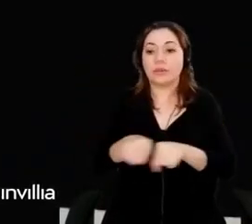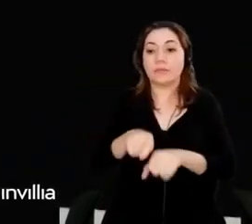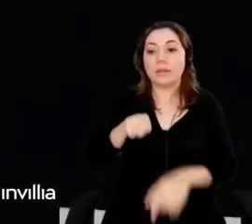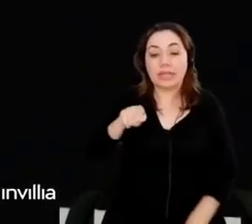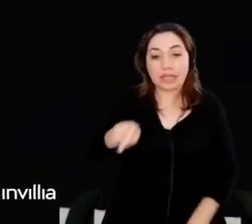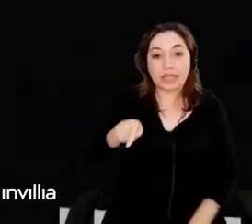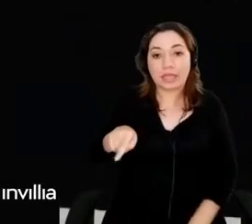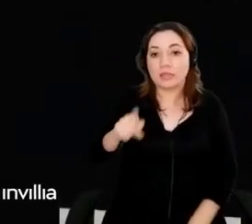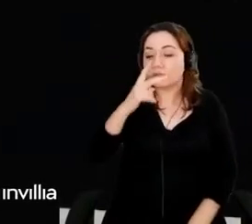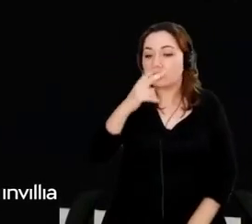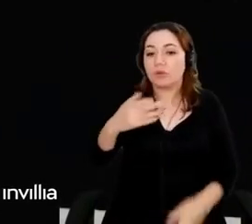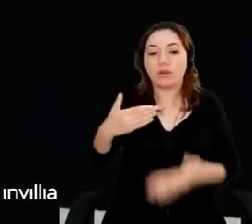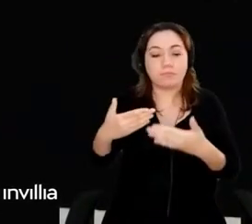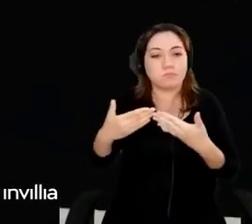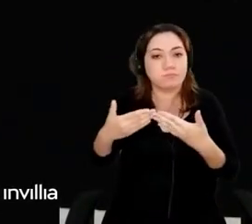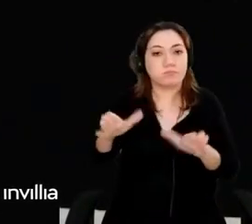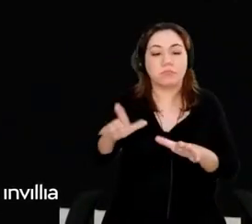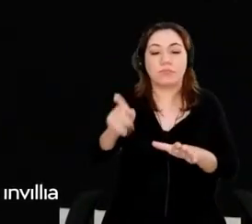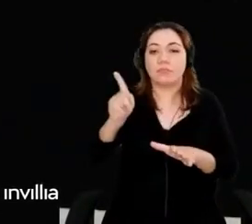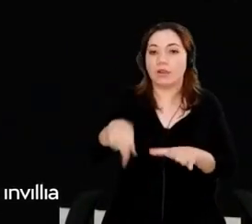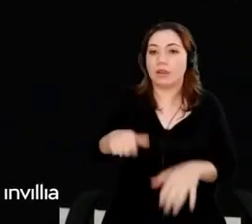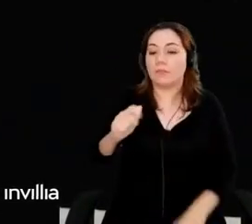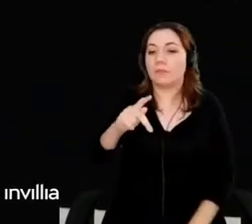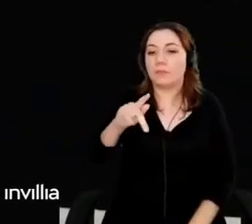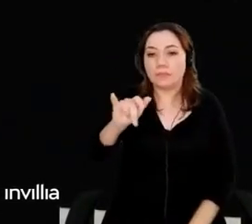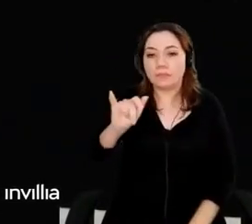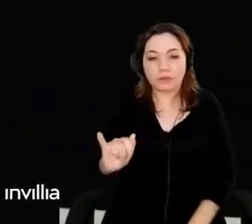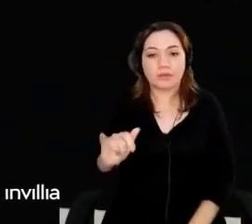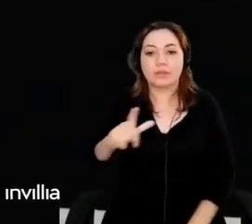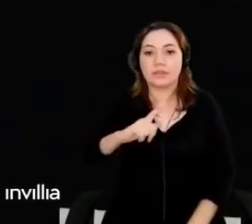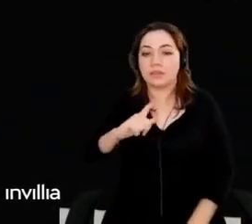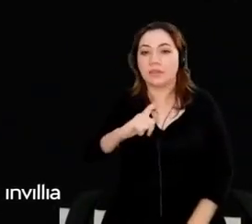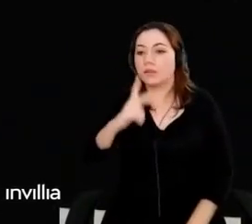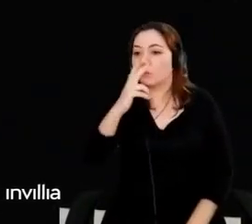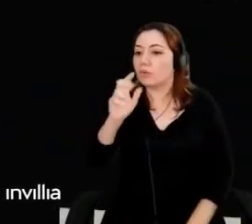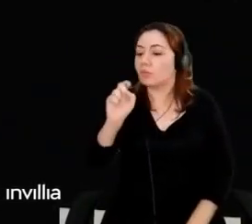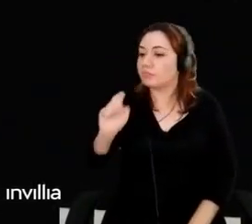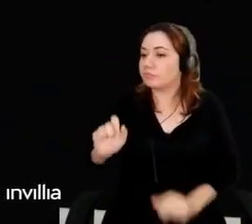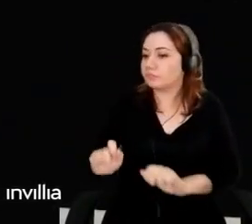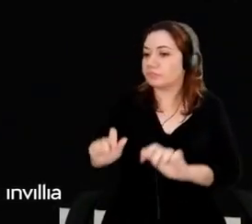API compliant, meaning they plug and play into your existing systems.